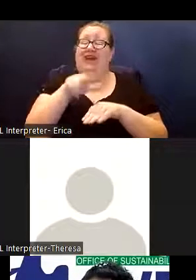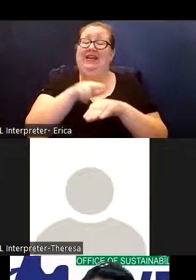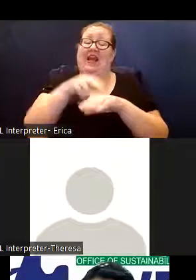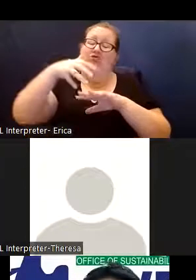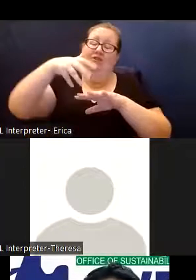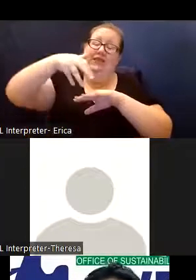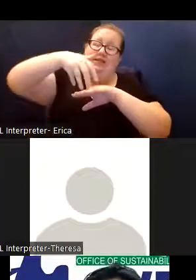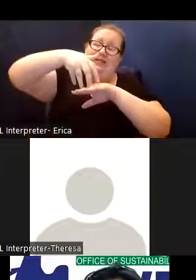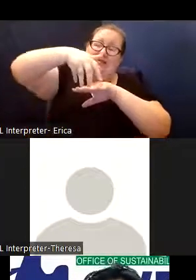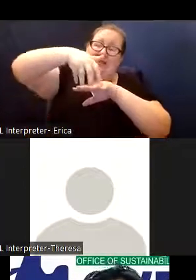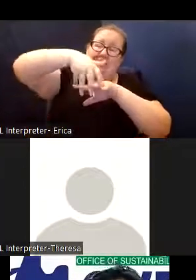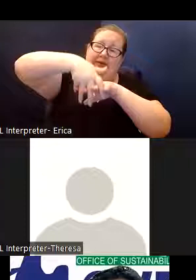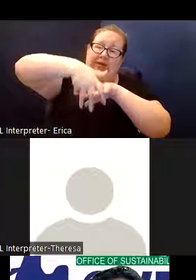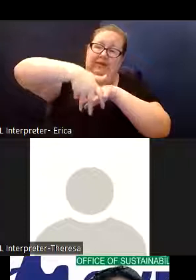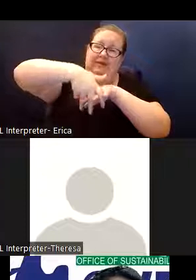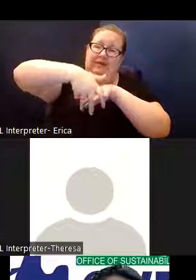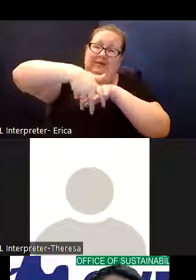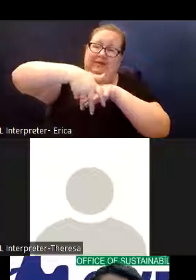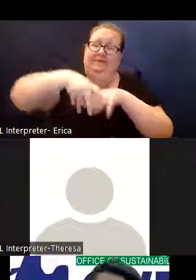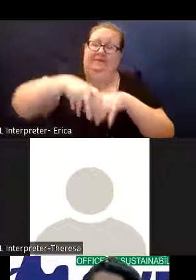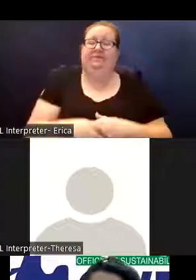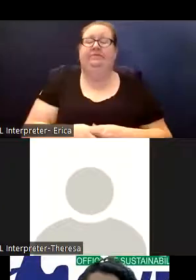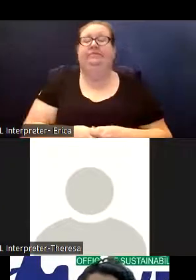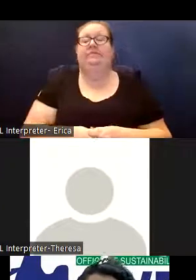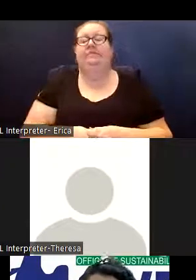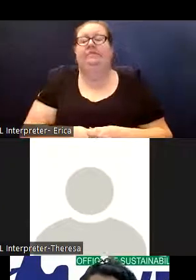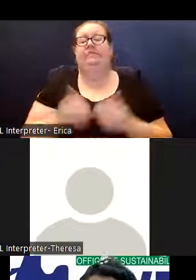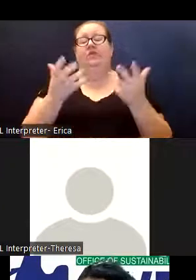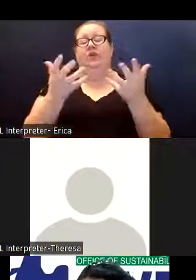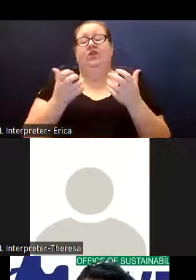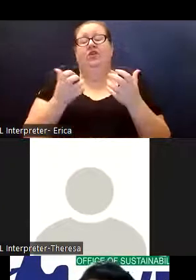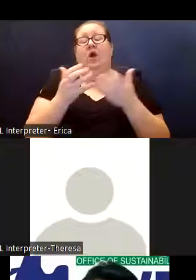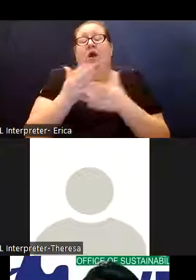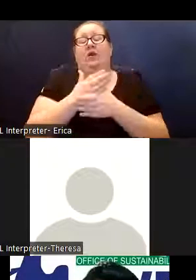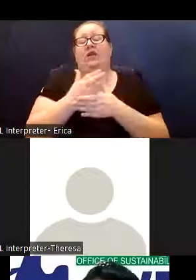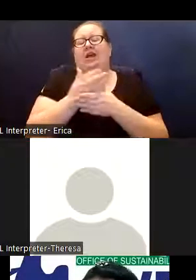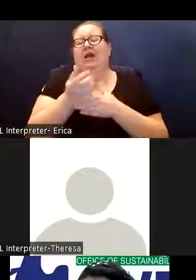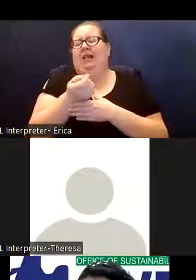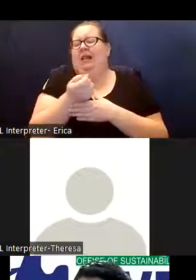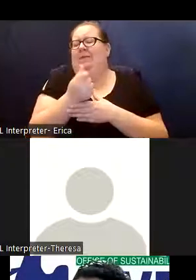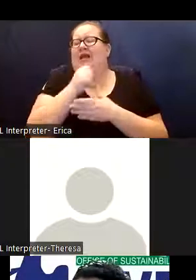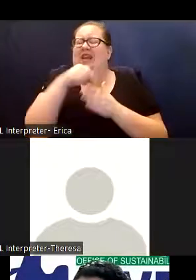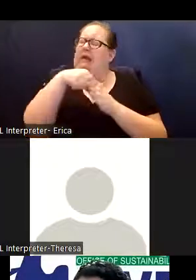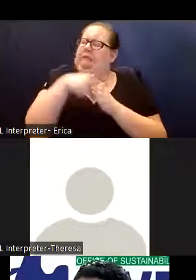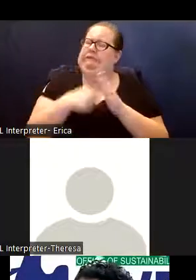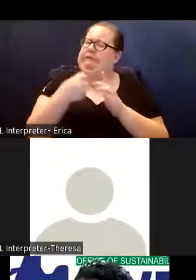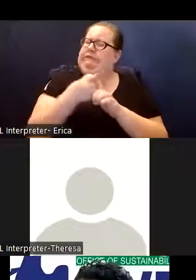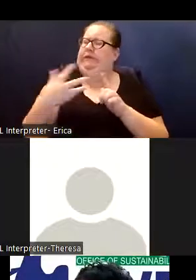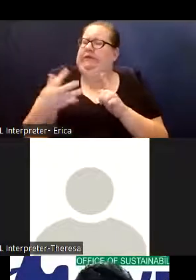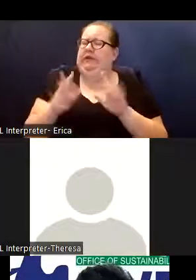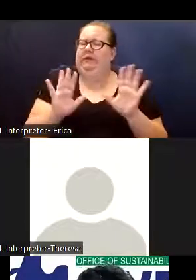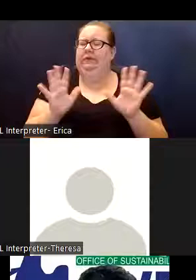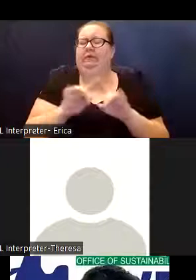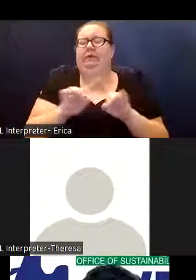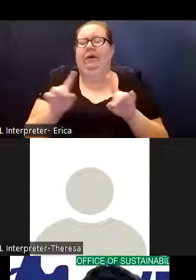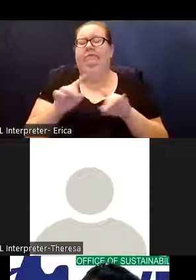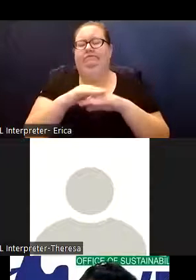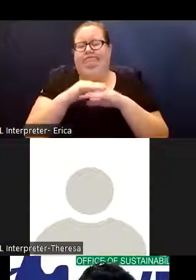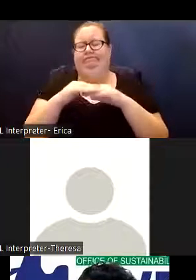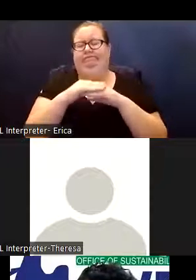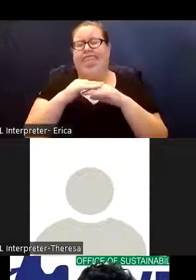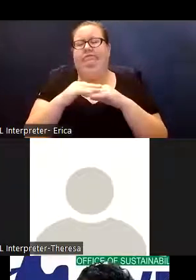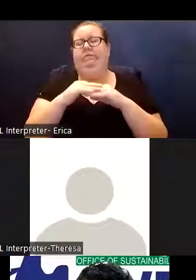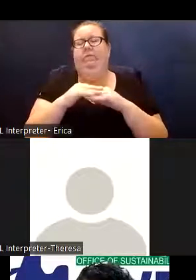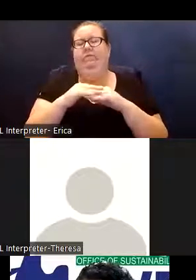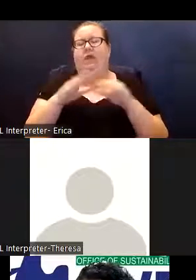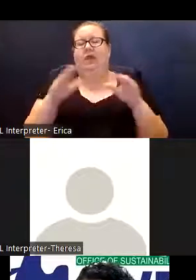into the groundwater. I want to share a little bit, not too much detail, and we'll sort of zero in on